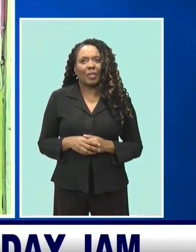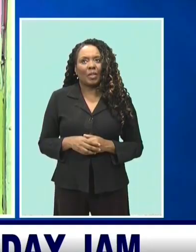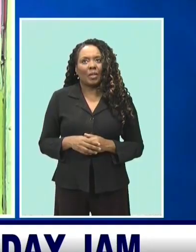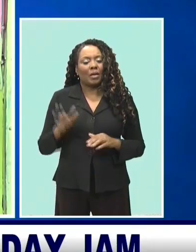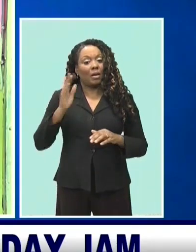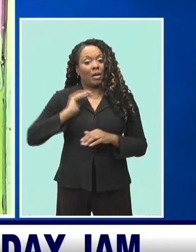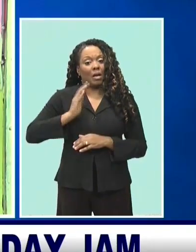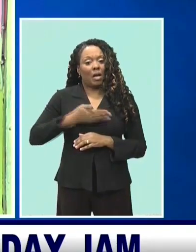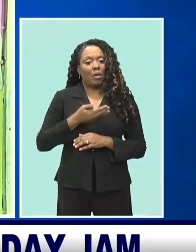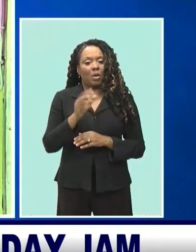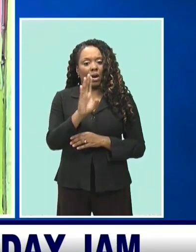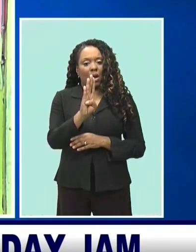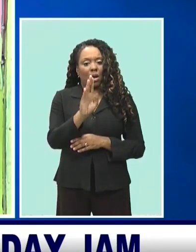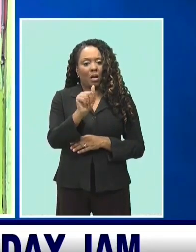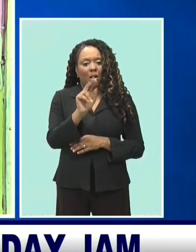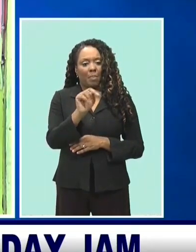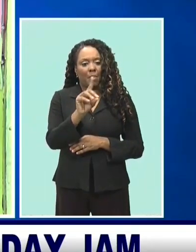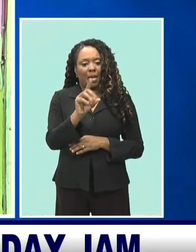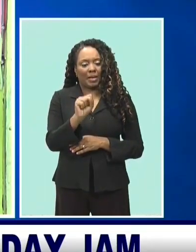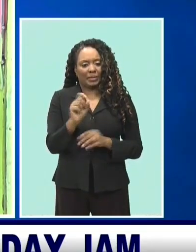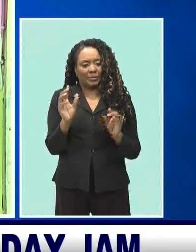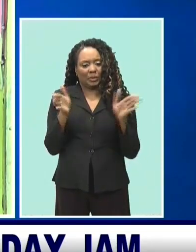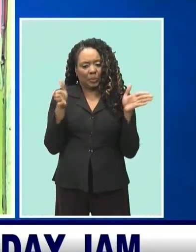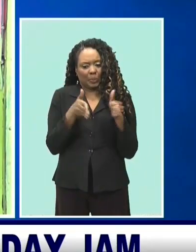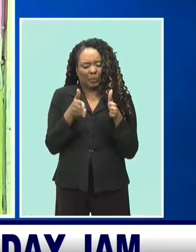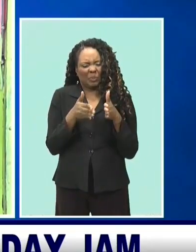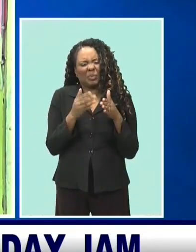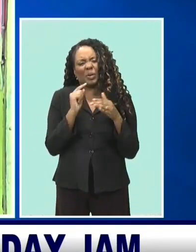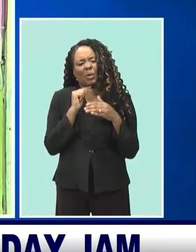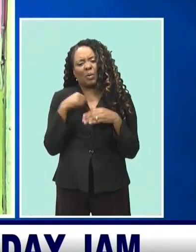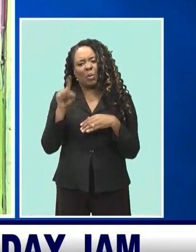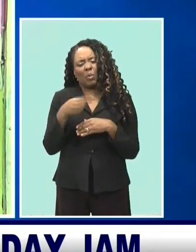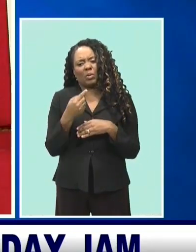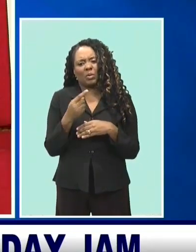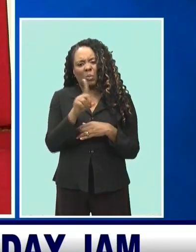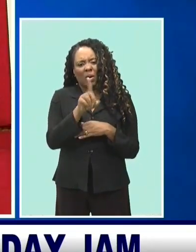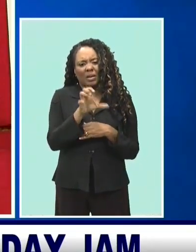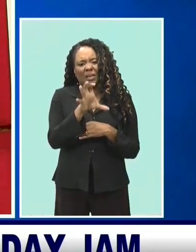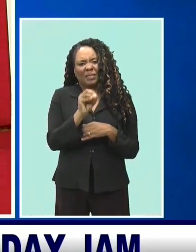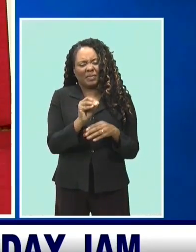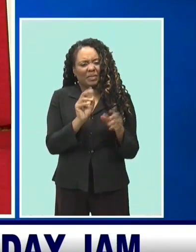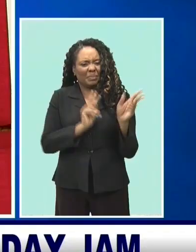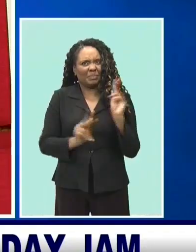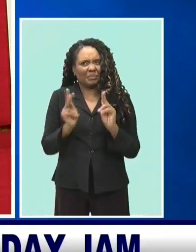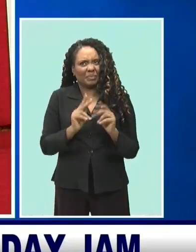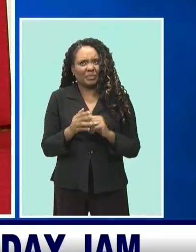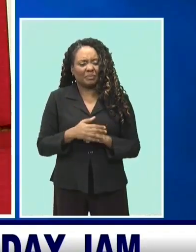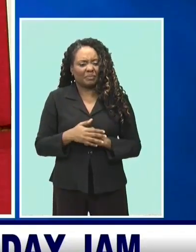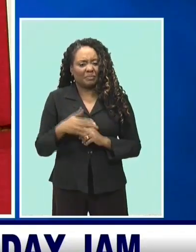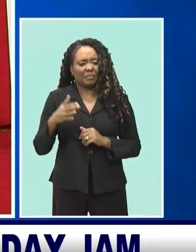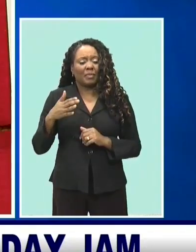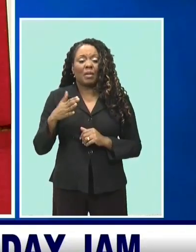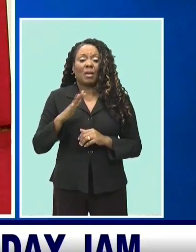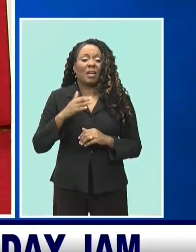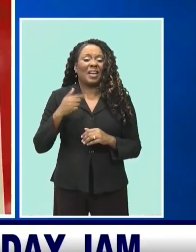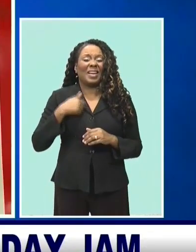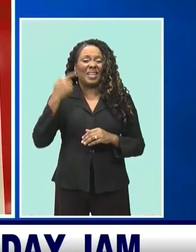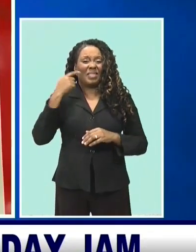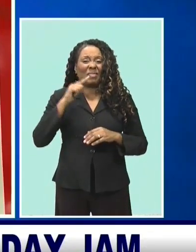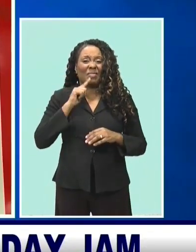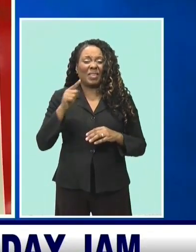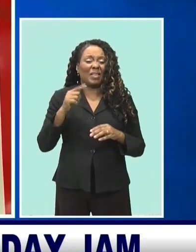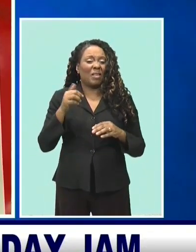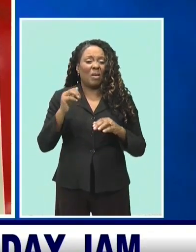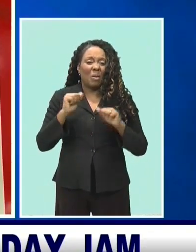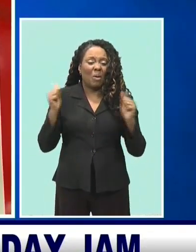small because it's our 2nd year, so we're focusing on 150 persons maximum. I am pretty much sold out right now. All my costumes are